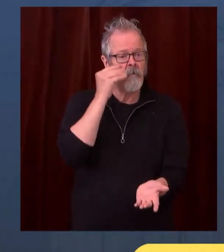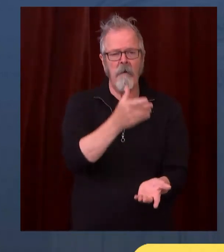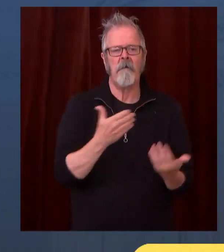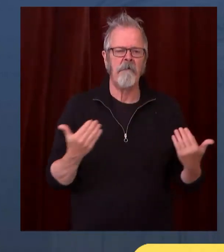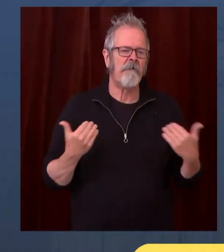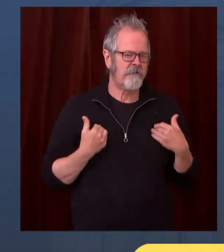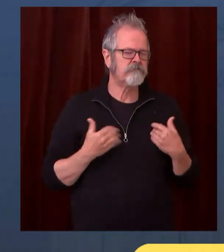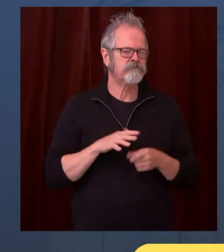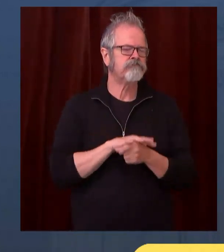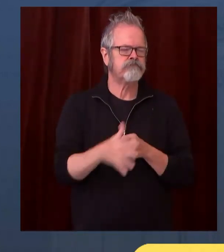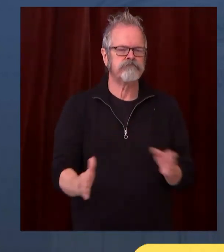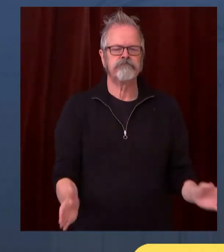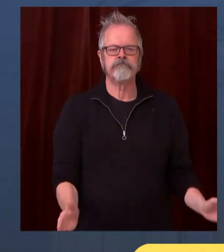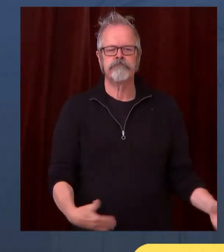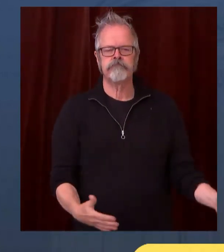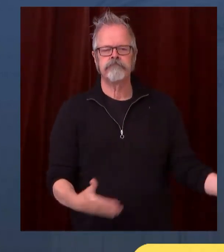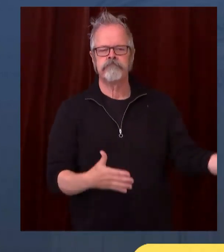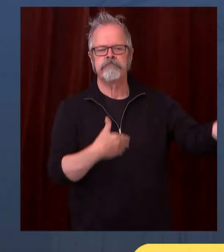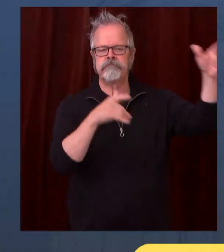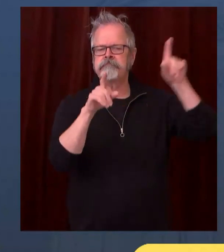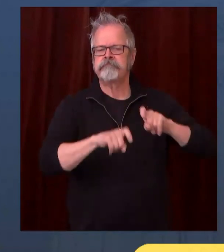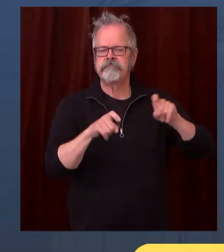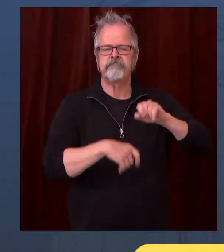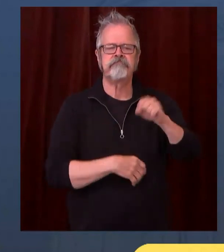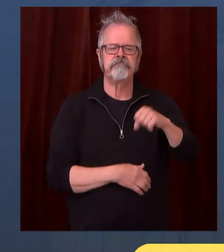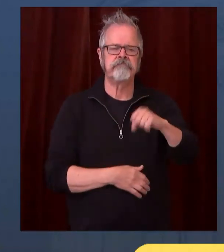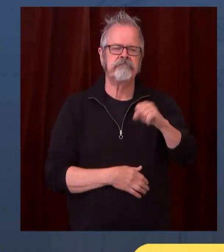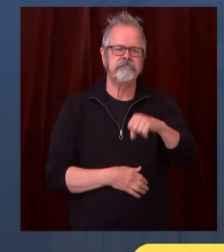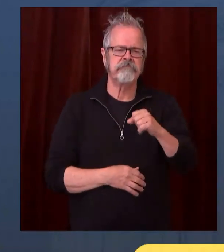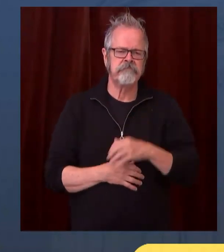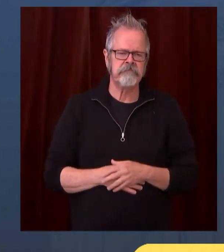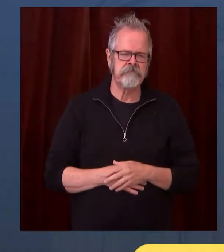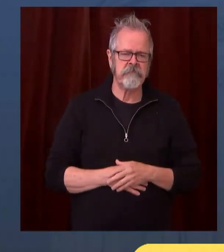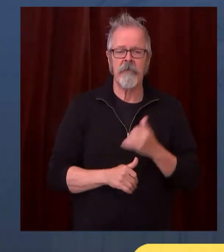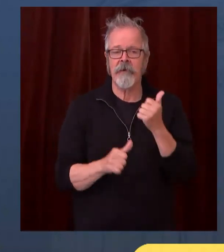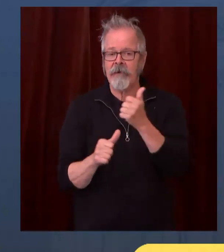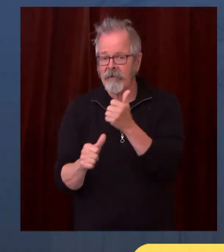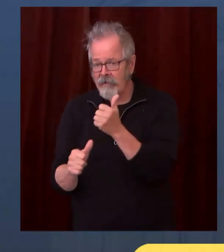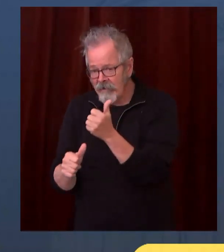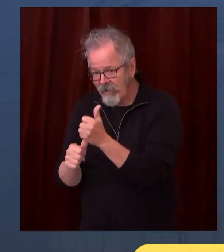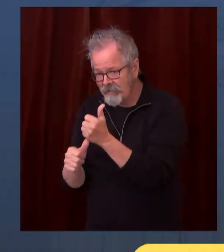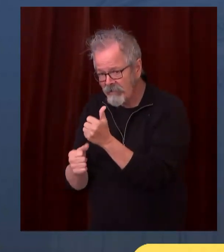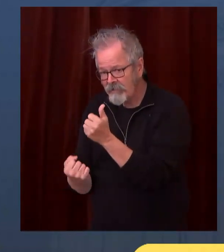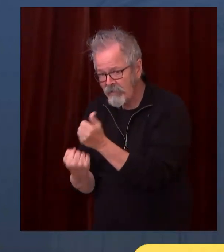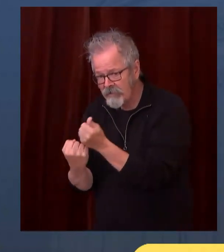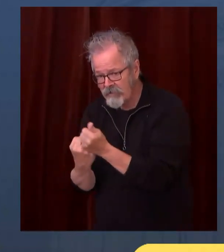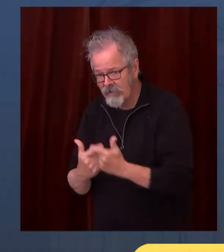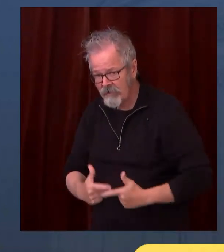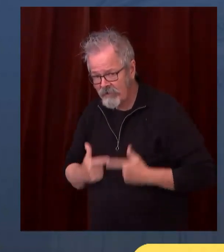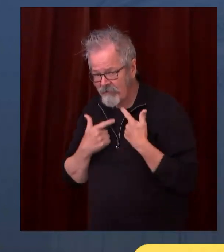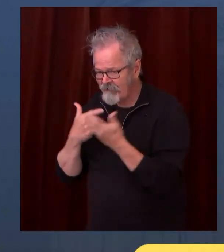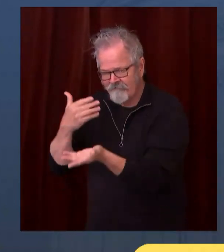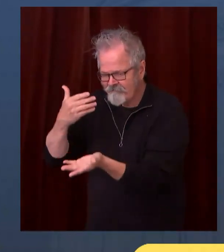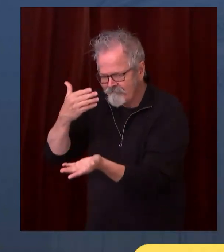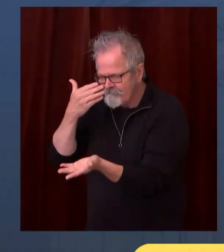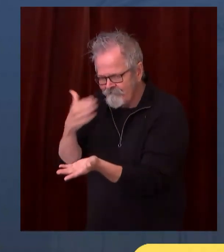We haven't looked at the assisted living facility side of this, but again, I think